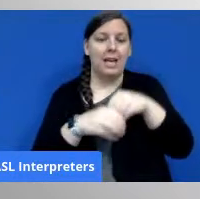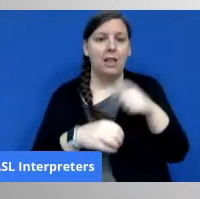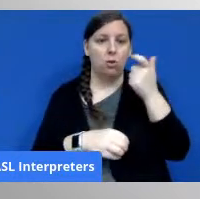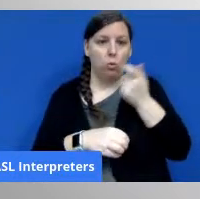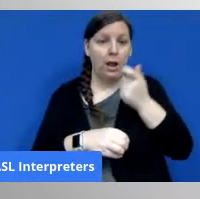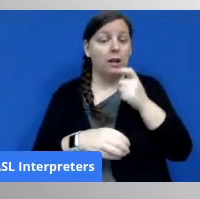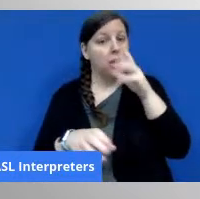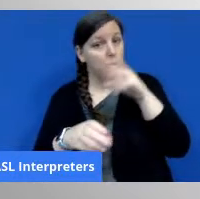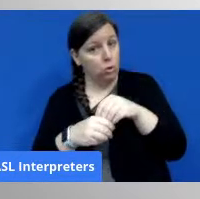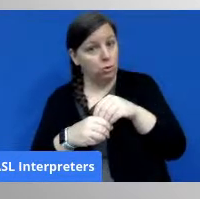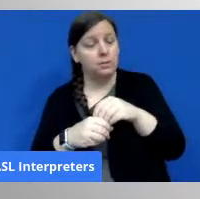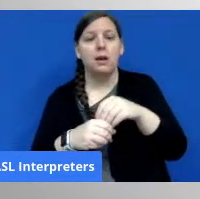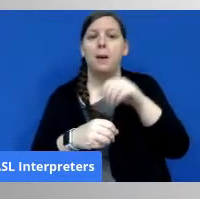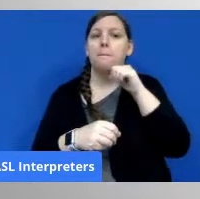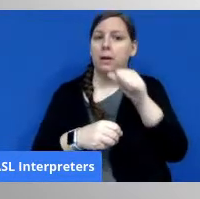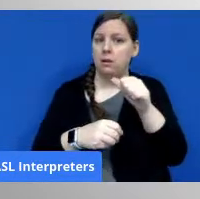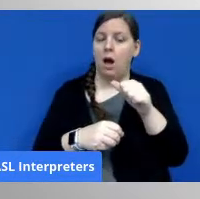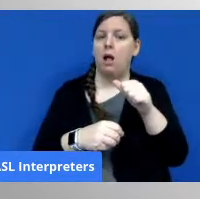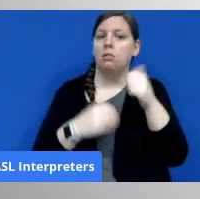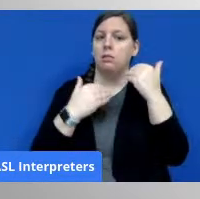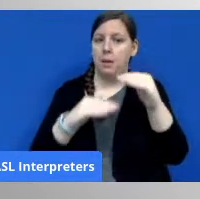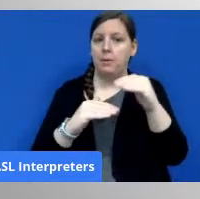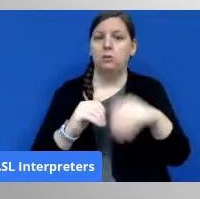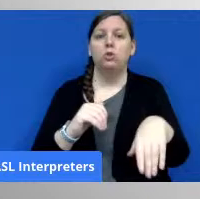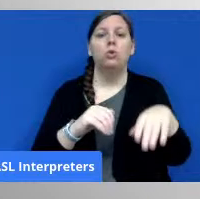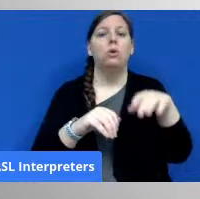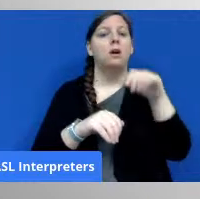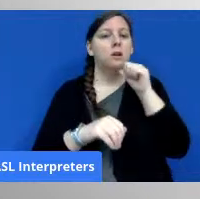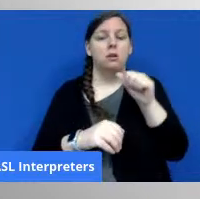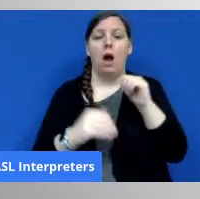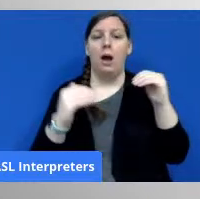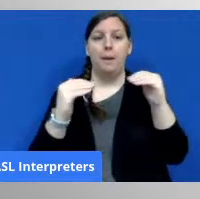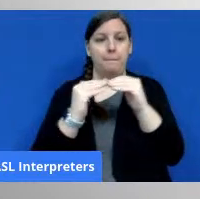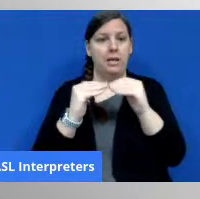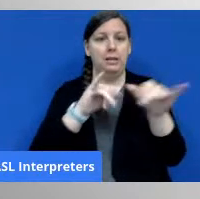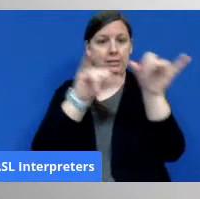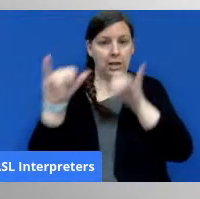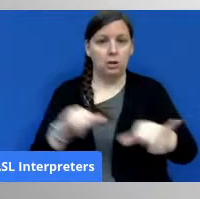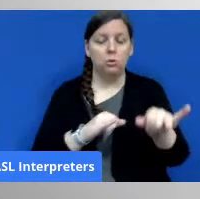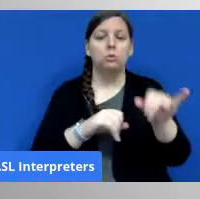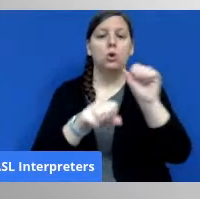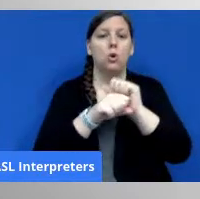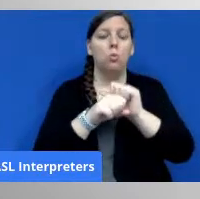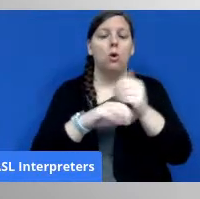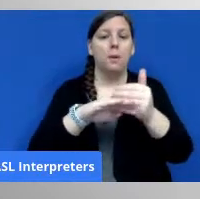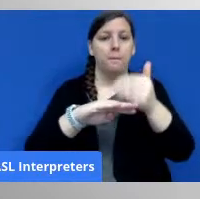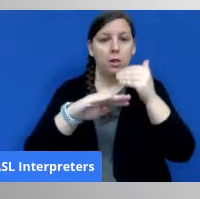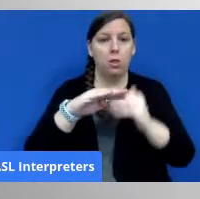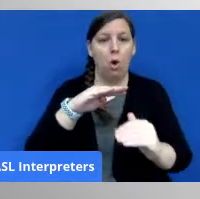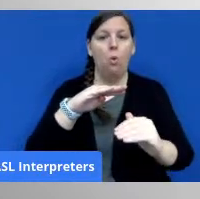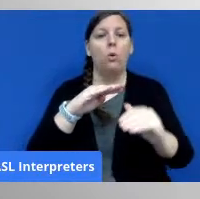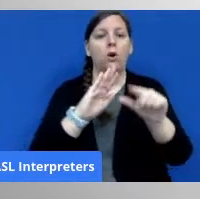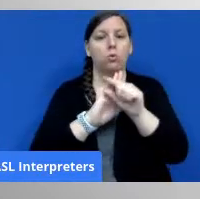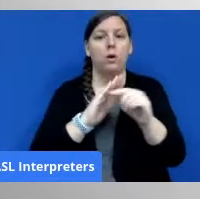not limited to not meeting standards, working below grade level, and past retention.